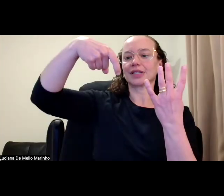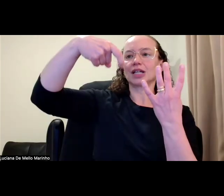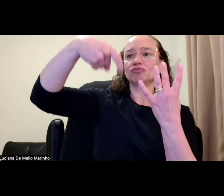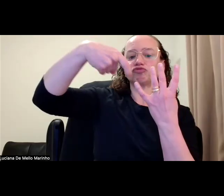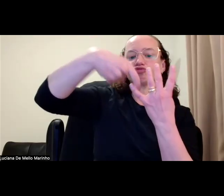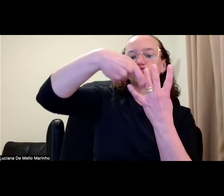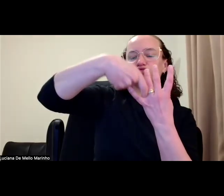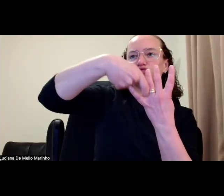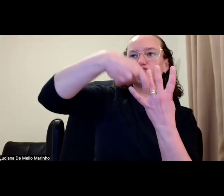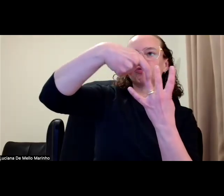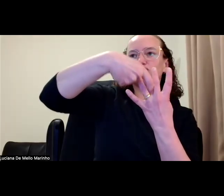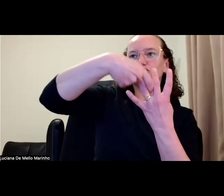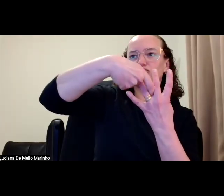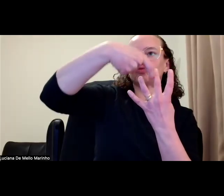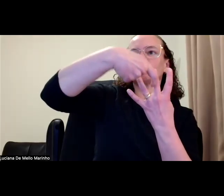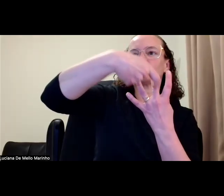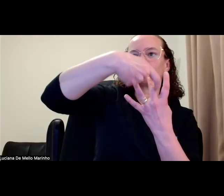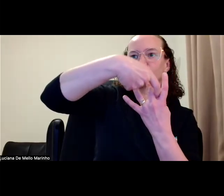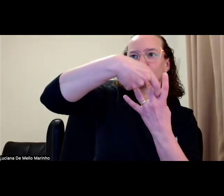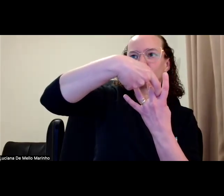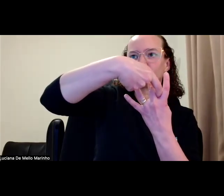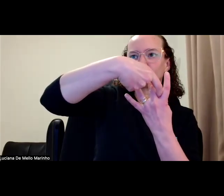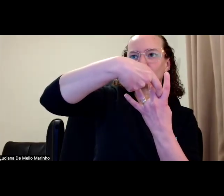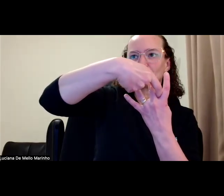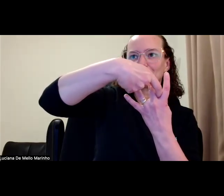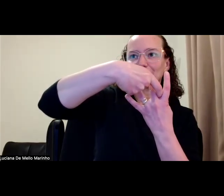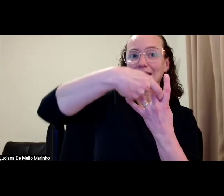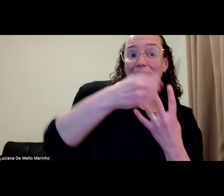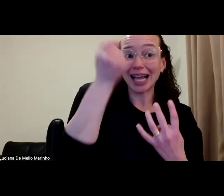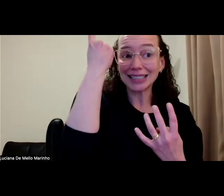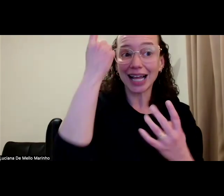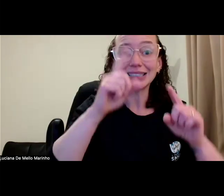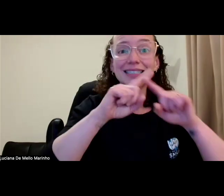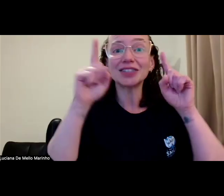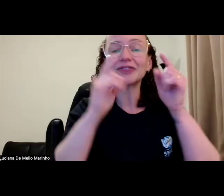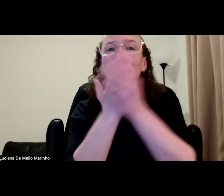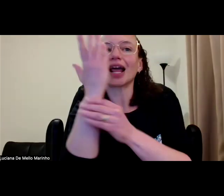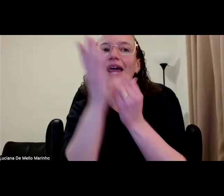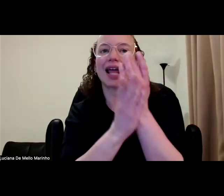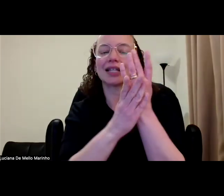So how you're going to explain it is you have the teeth, and it's going to go in and vibrate and wash in between there.